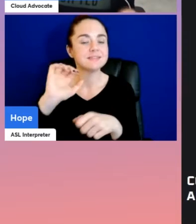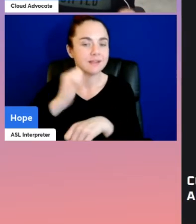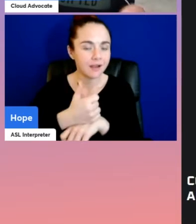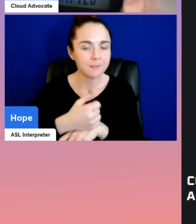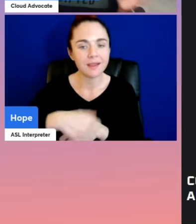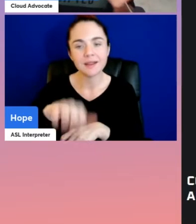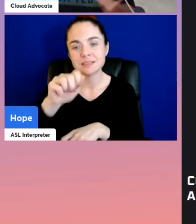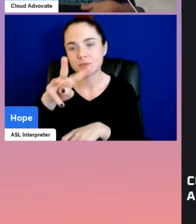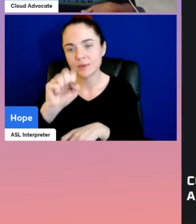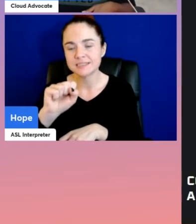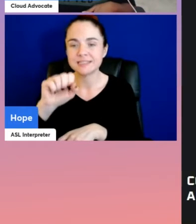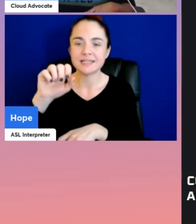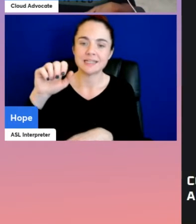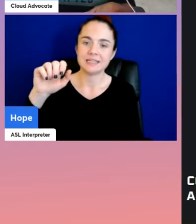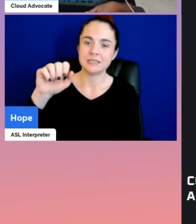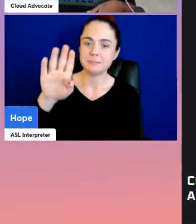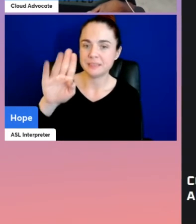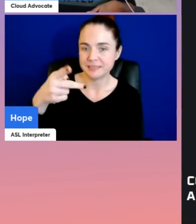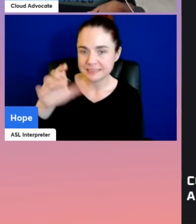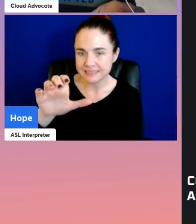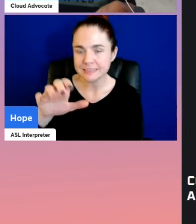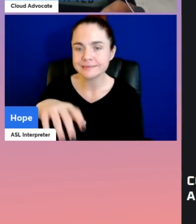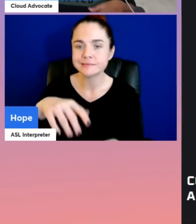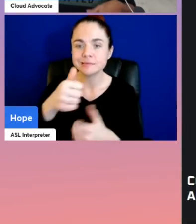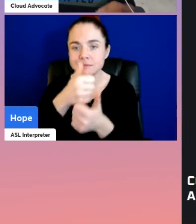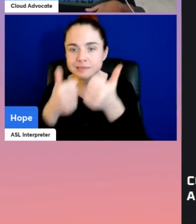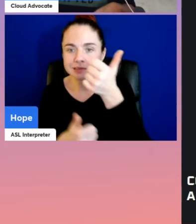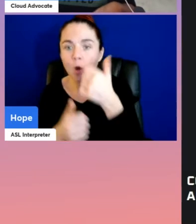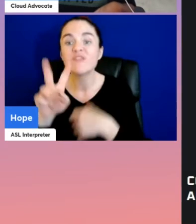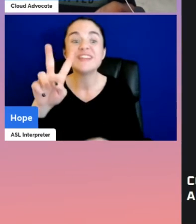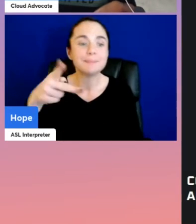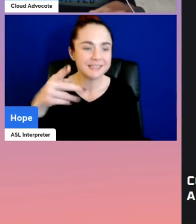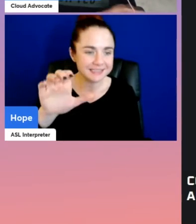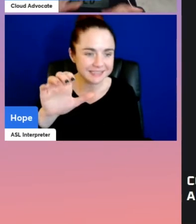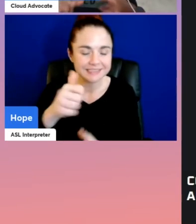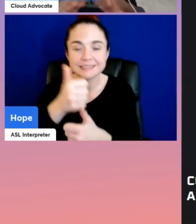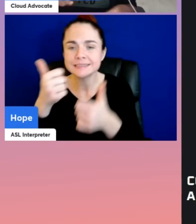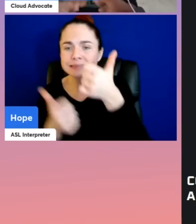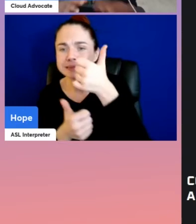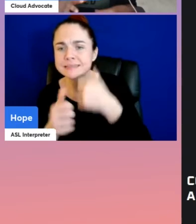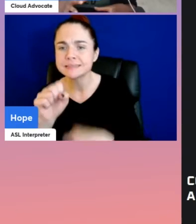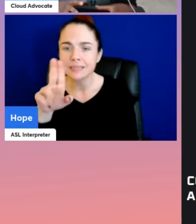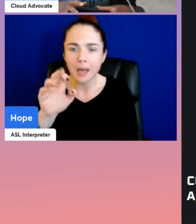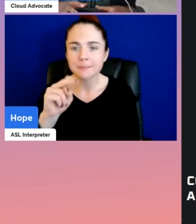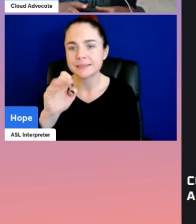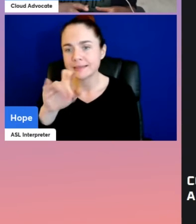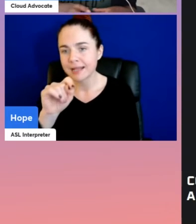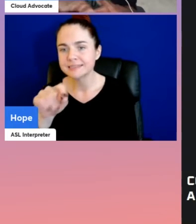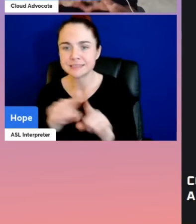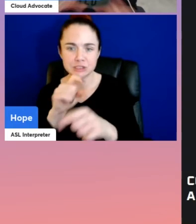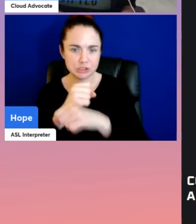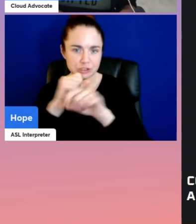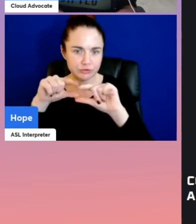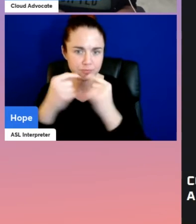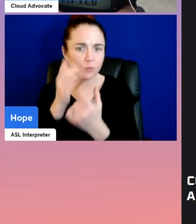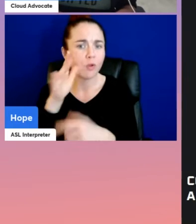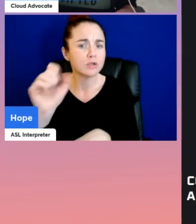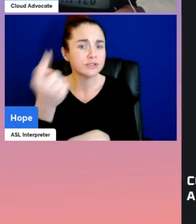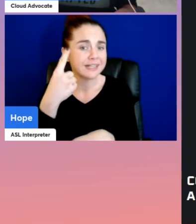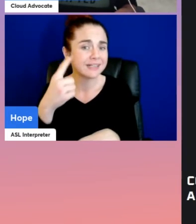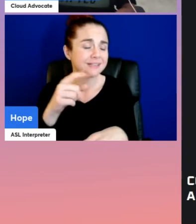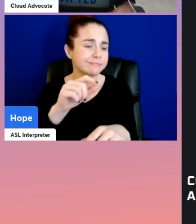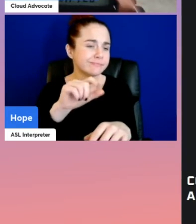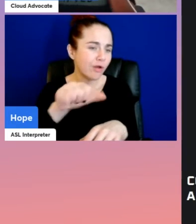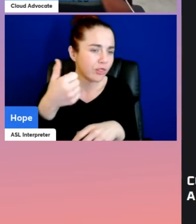the subnets, and some security groups. And then we want to start understanding the different resources that we're going to use in the